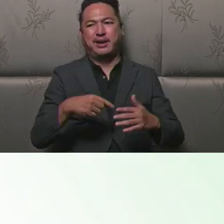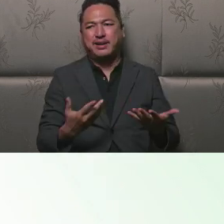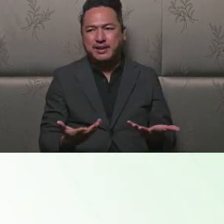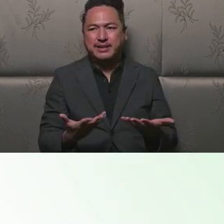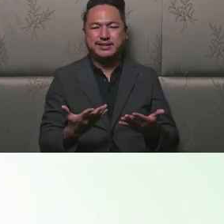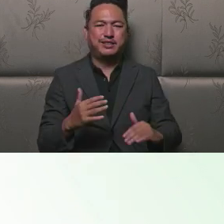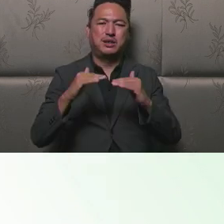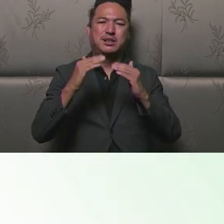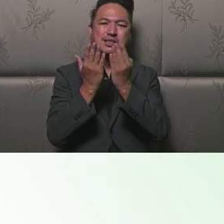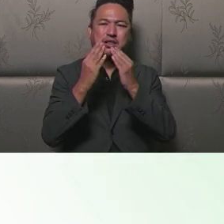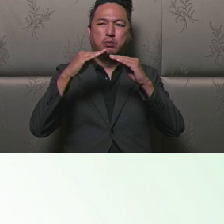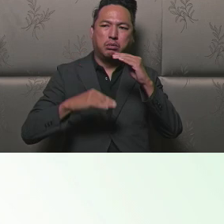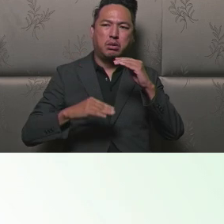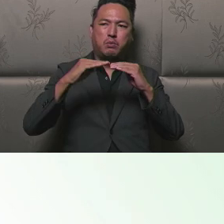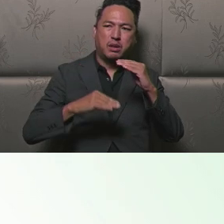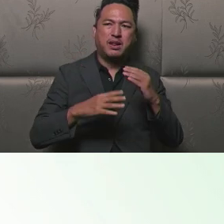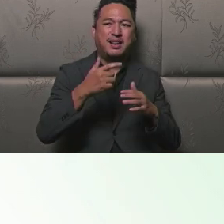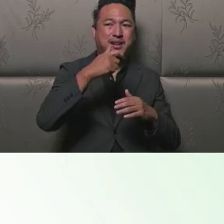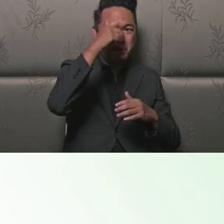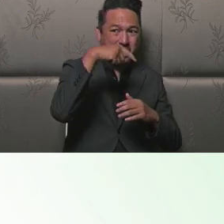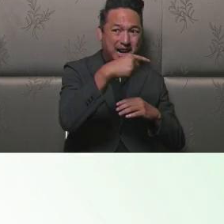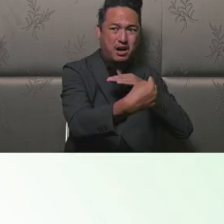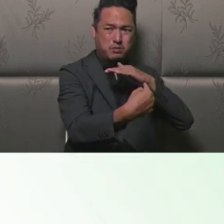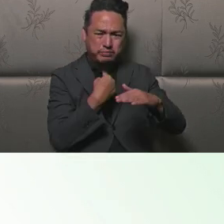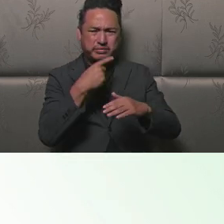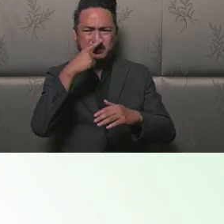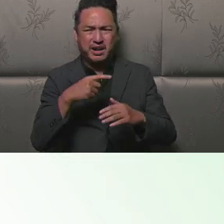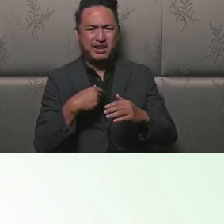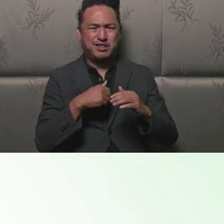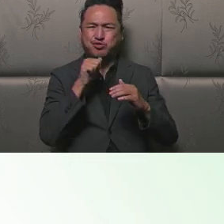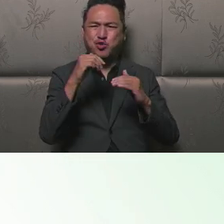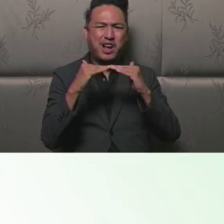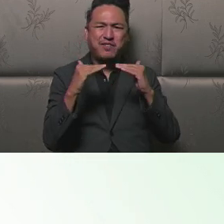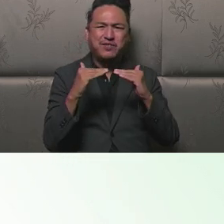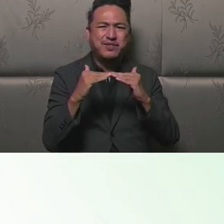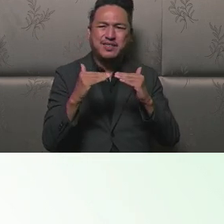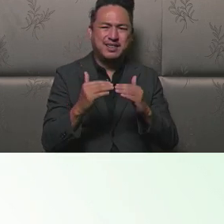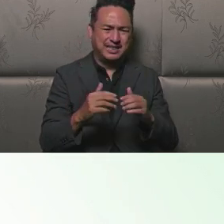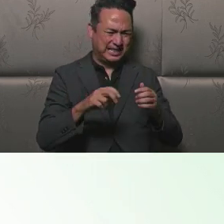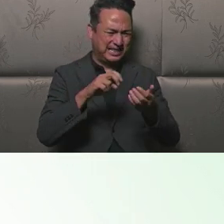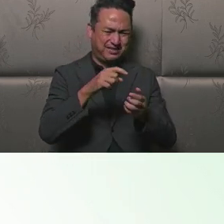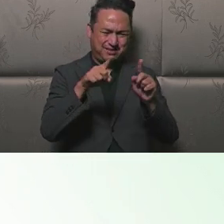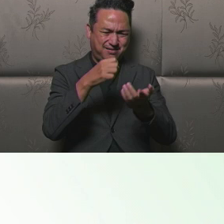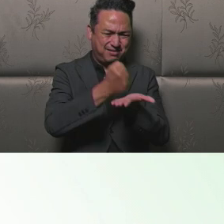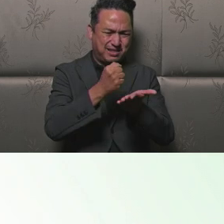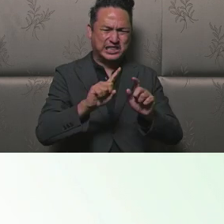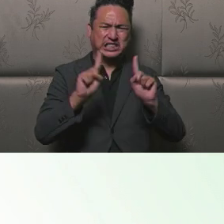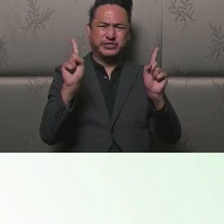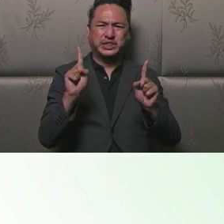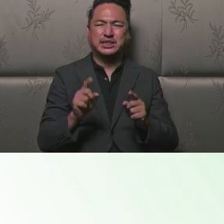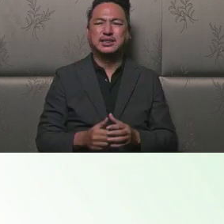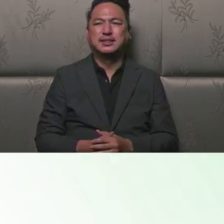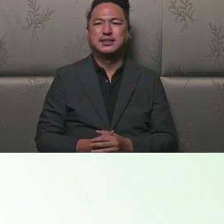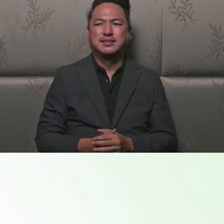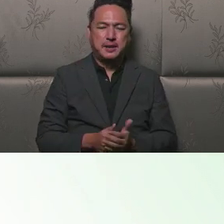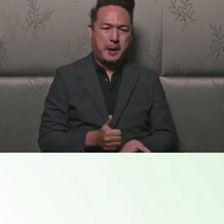a host of challenges, in particular when it comes to certification, because a host government can't certify another country's